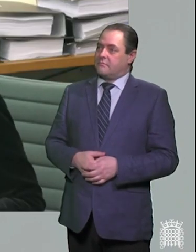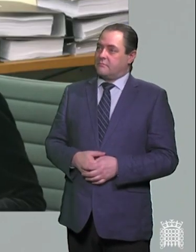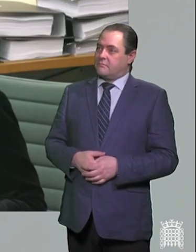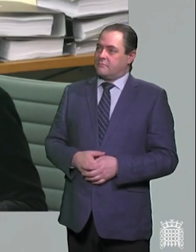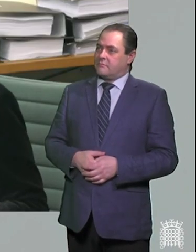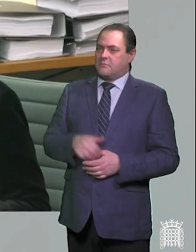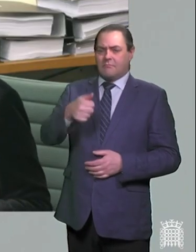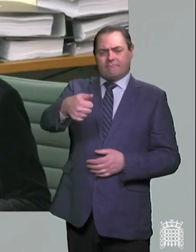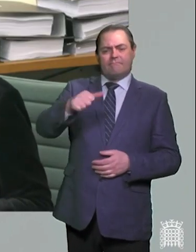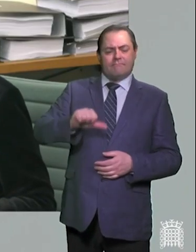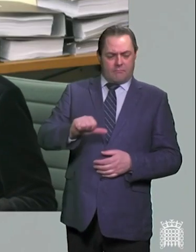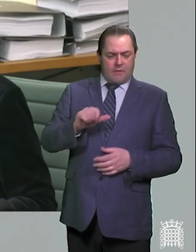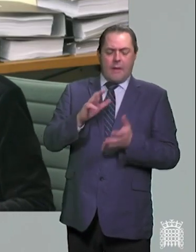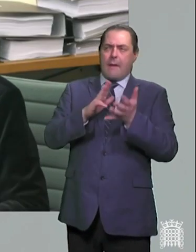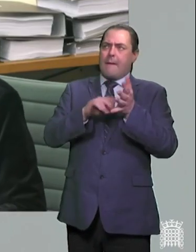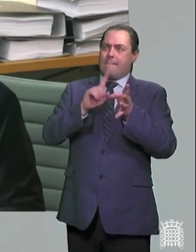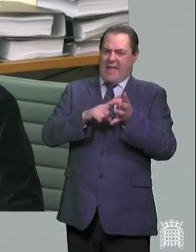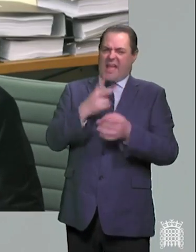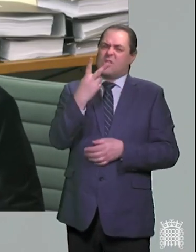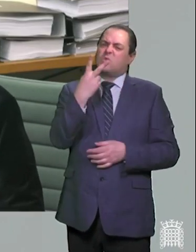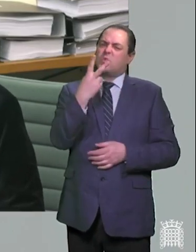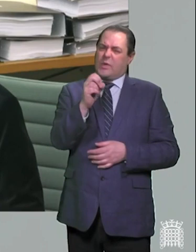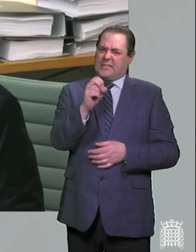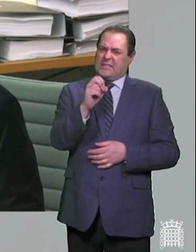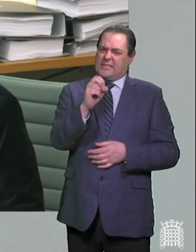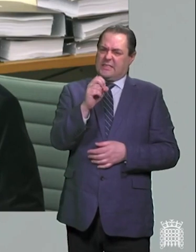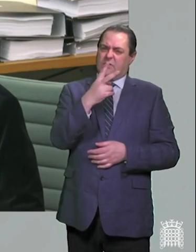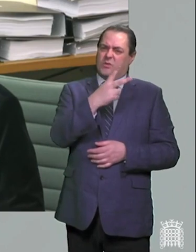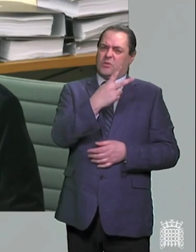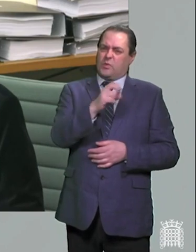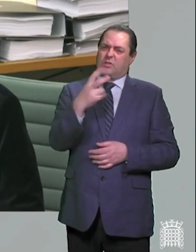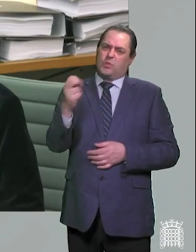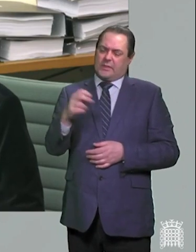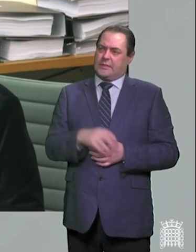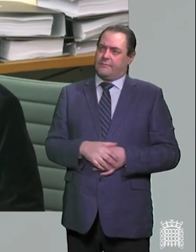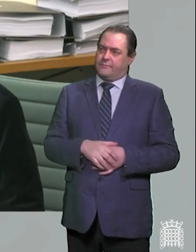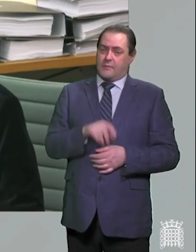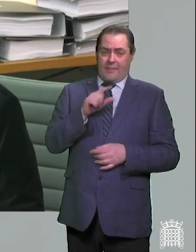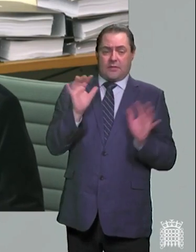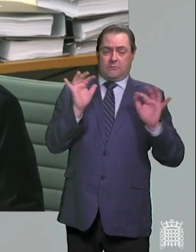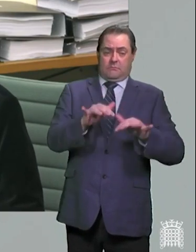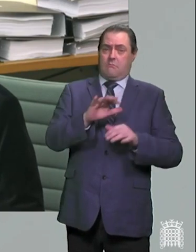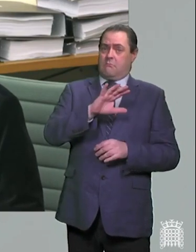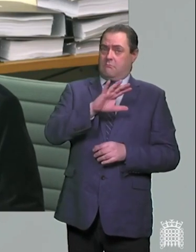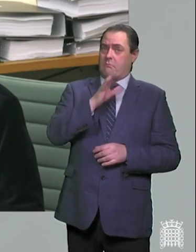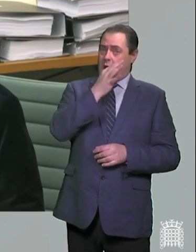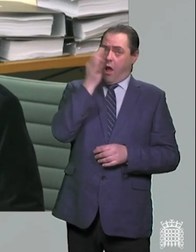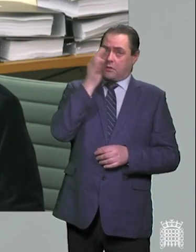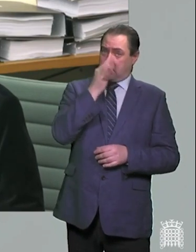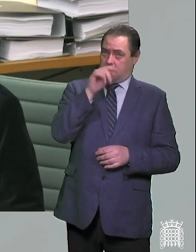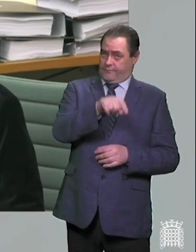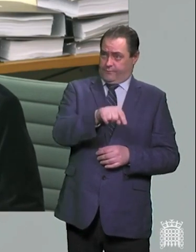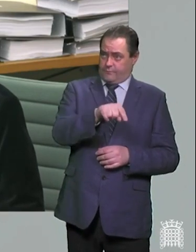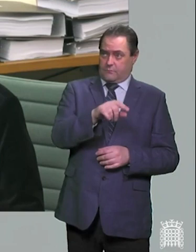So can we now turn to the 20th of May 2020, and that was a gathering in the number 10 garden for staff. We've evidence that